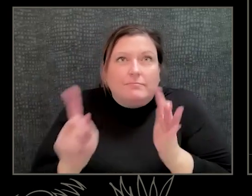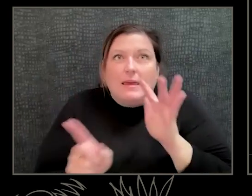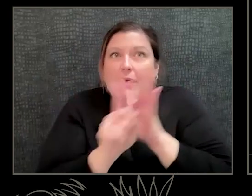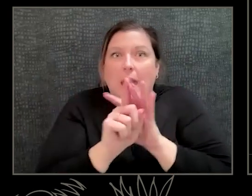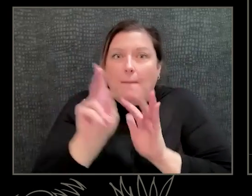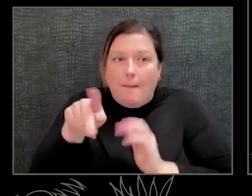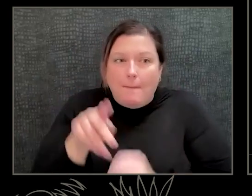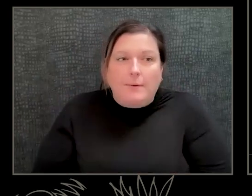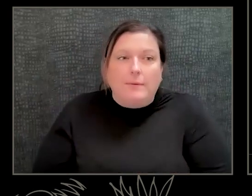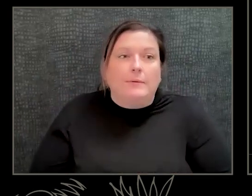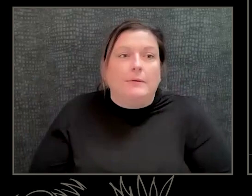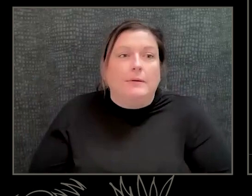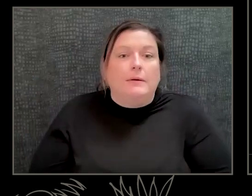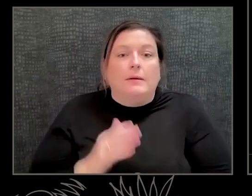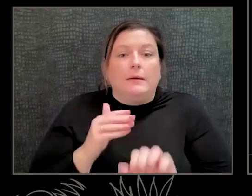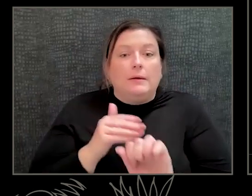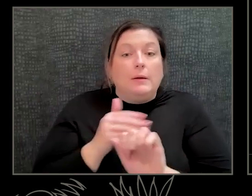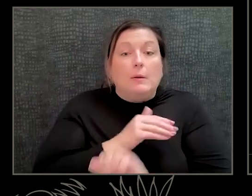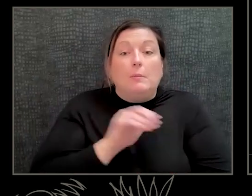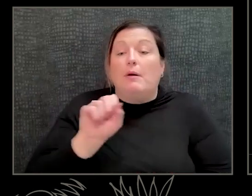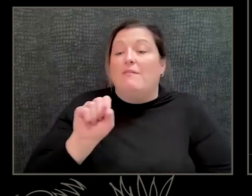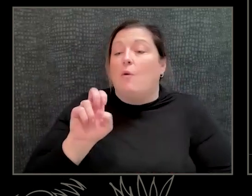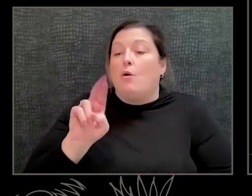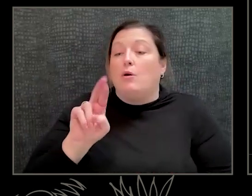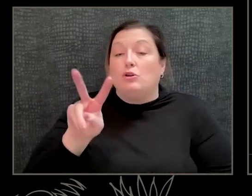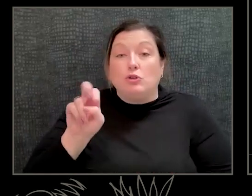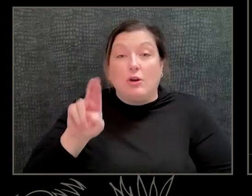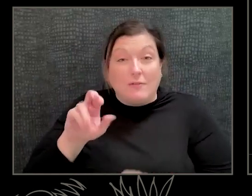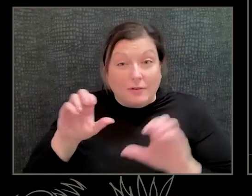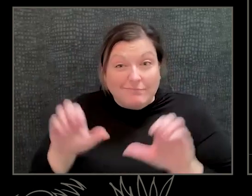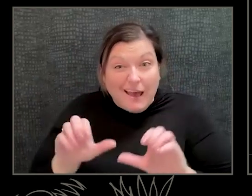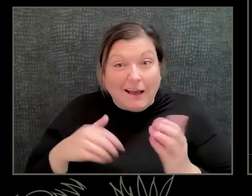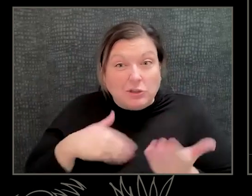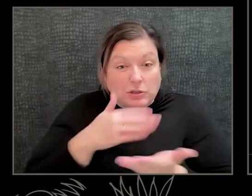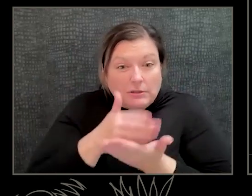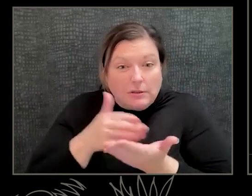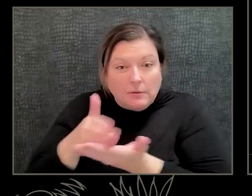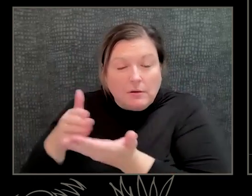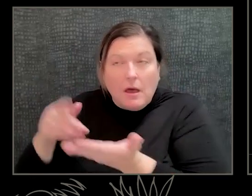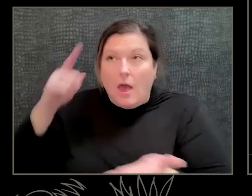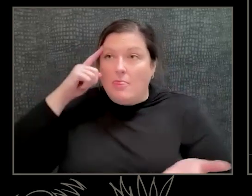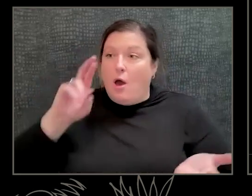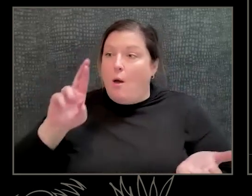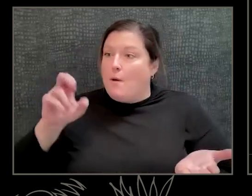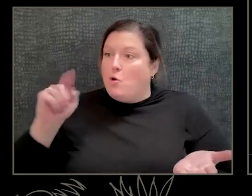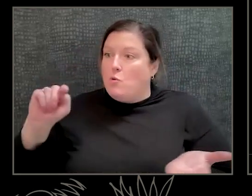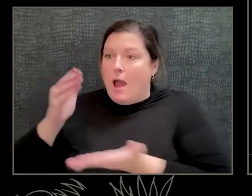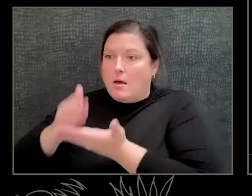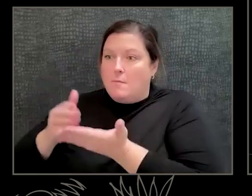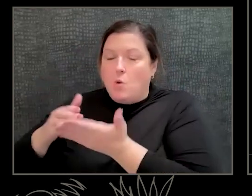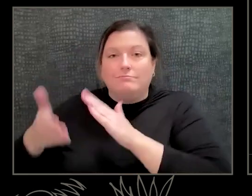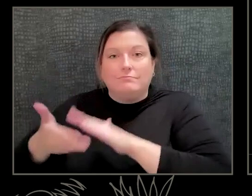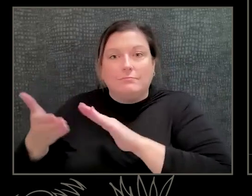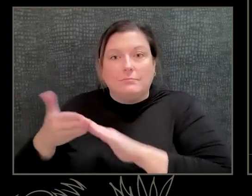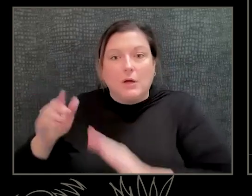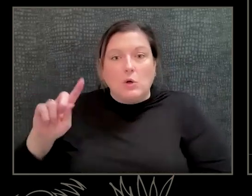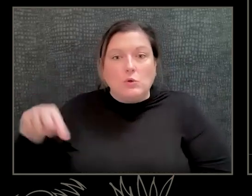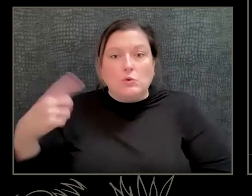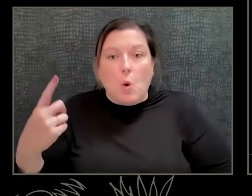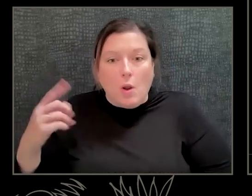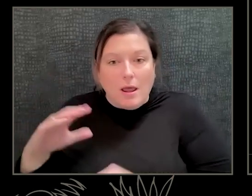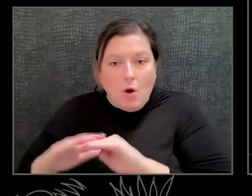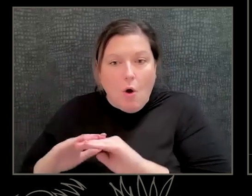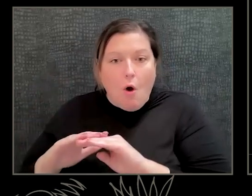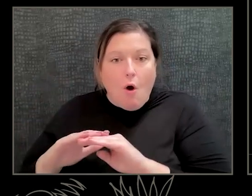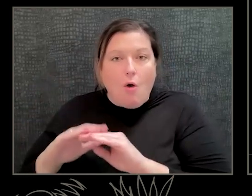Before server actions and server components, I thought of React components as running solely on the client. Like, I